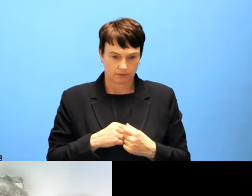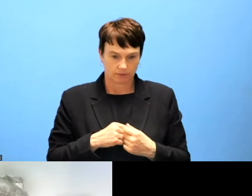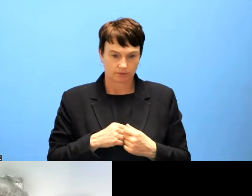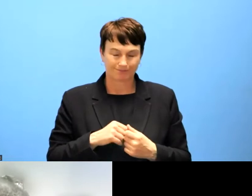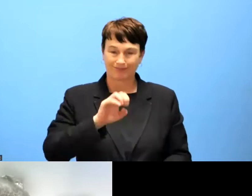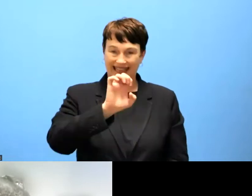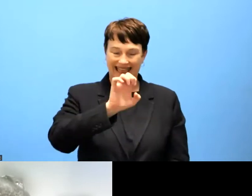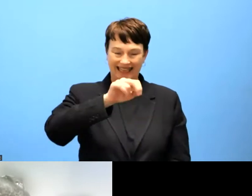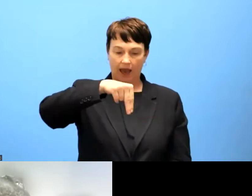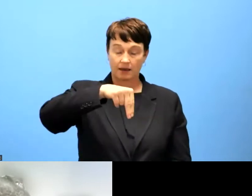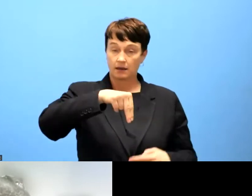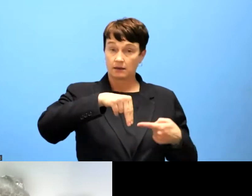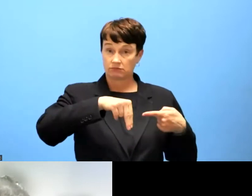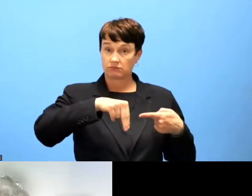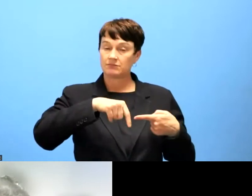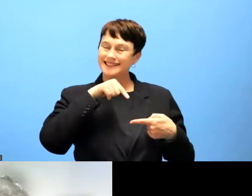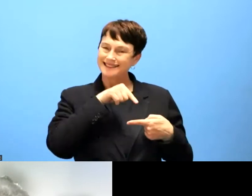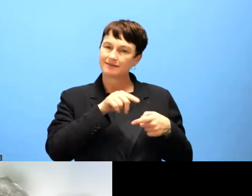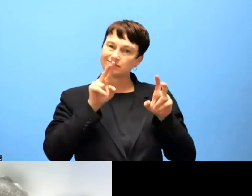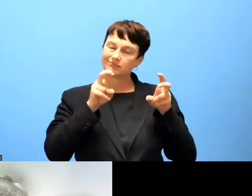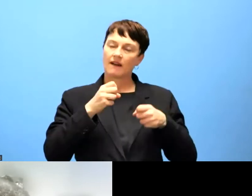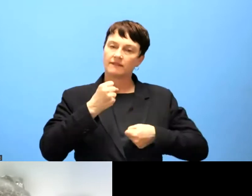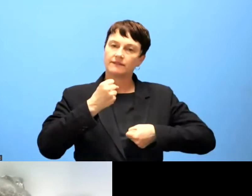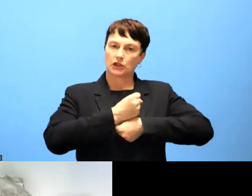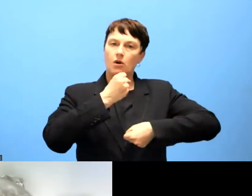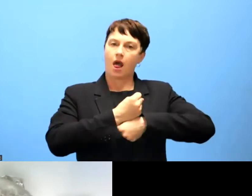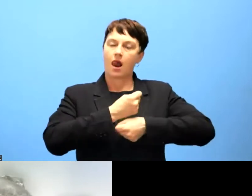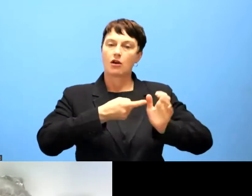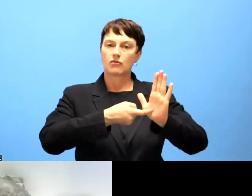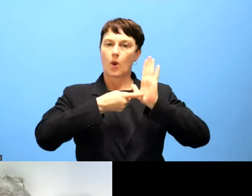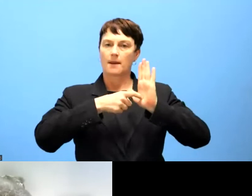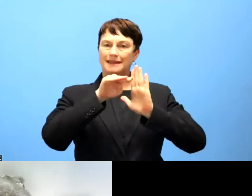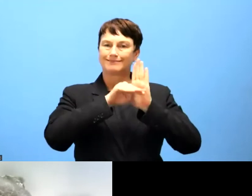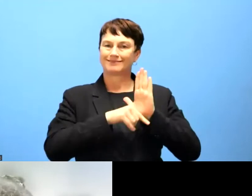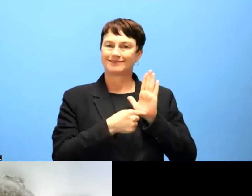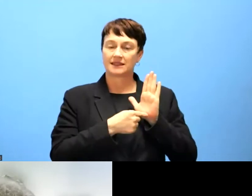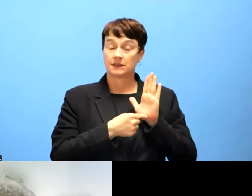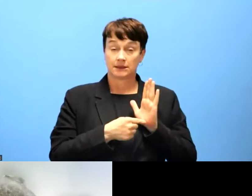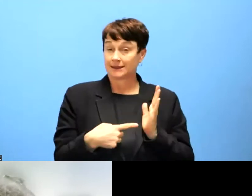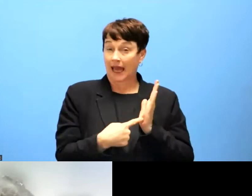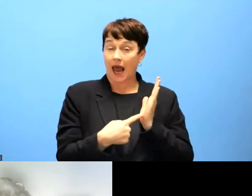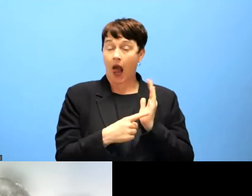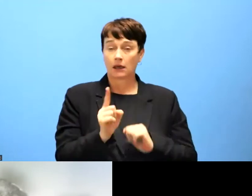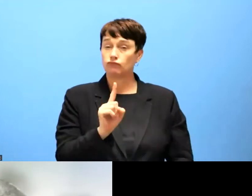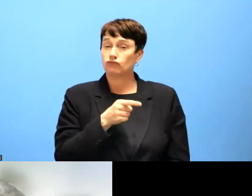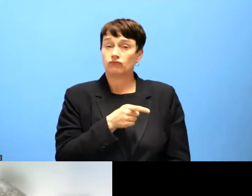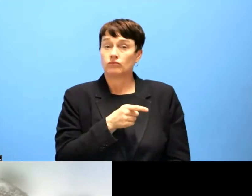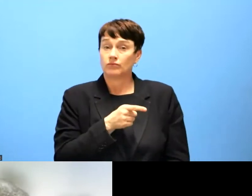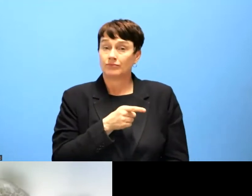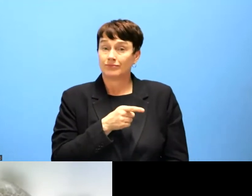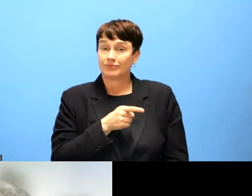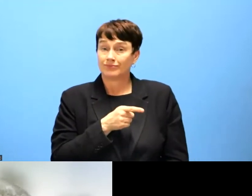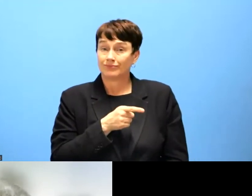be careful to put not in technical issues, and the same is valid for